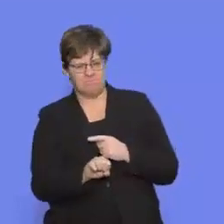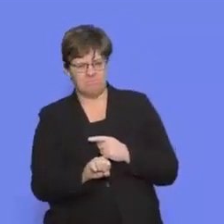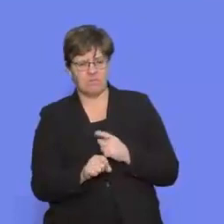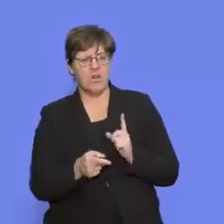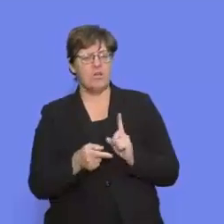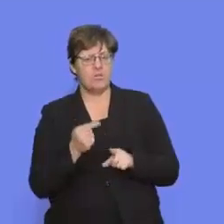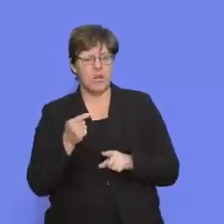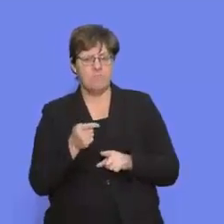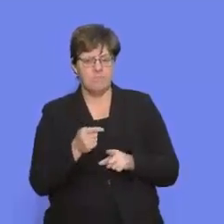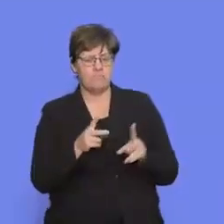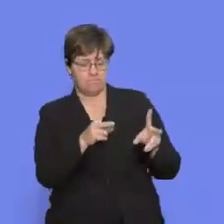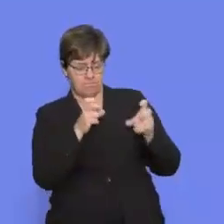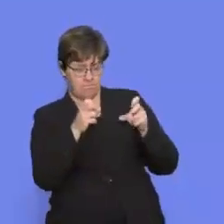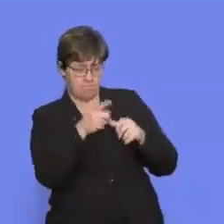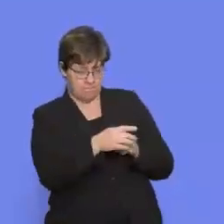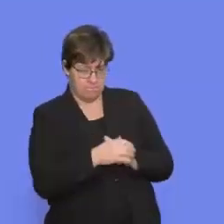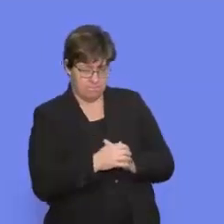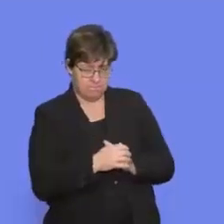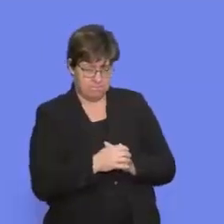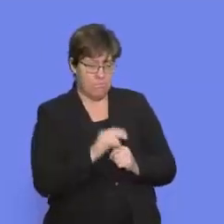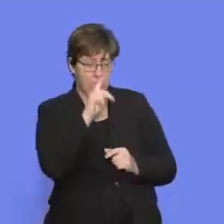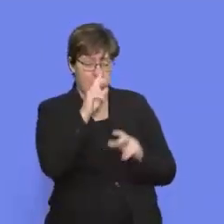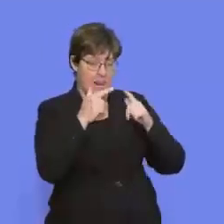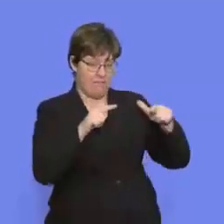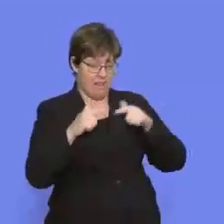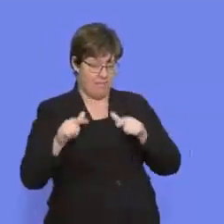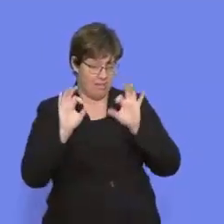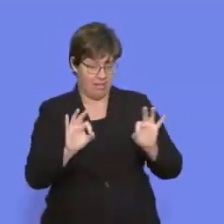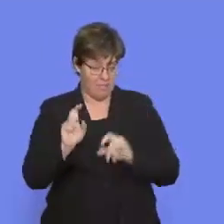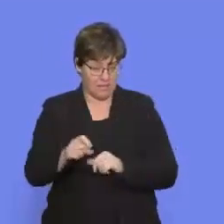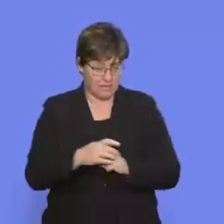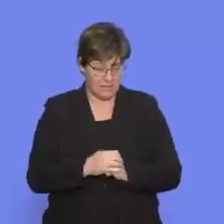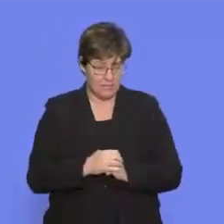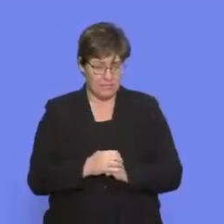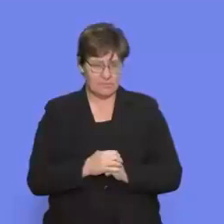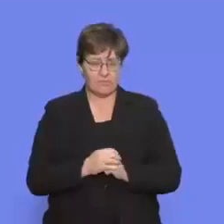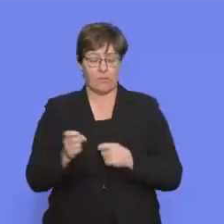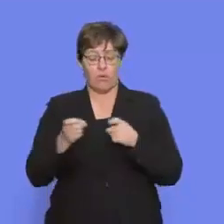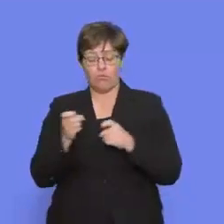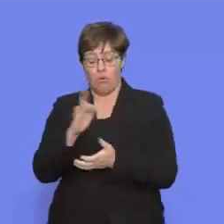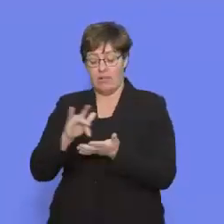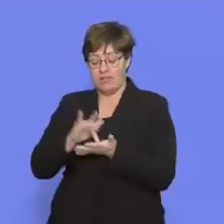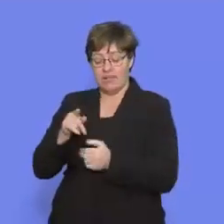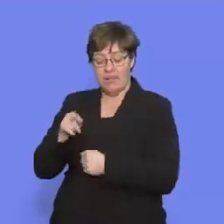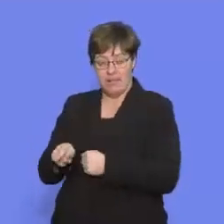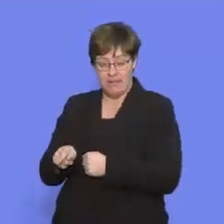levels. Then the control center, the impulse will send to the